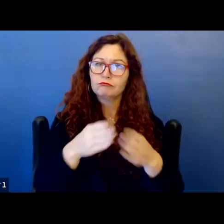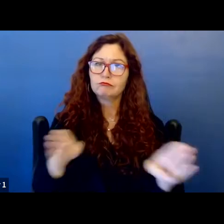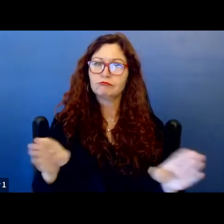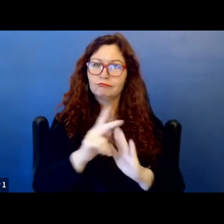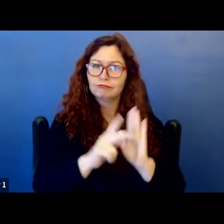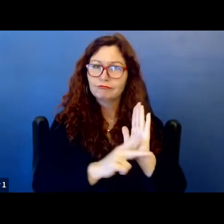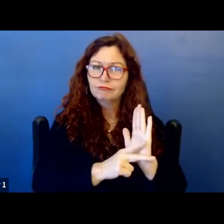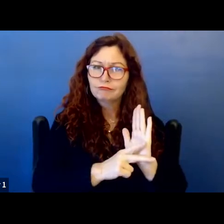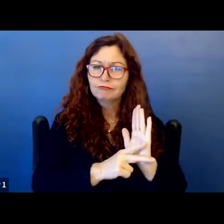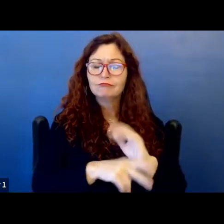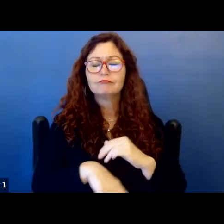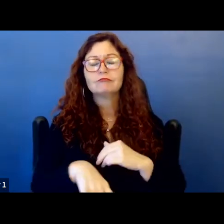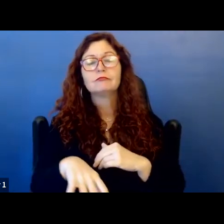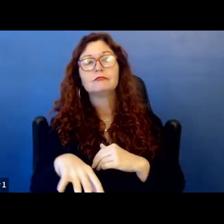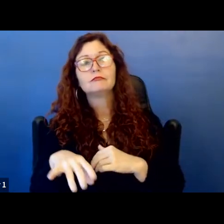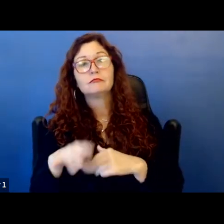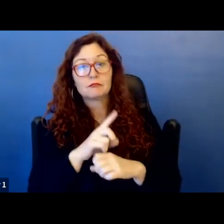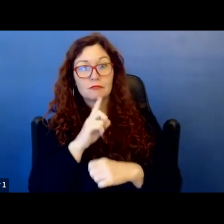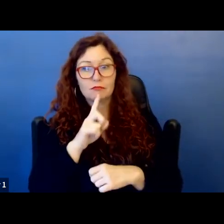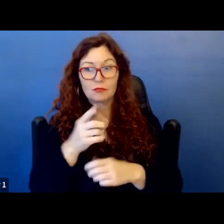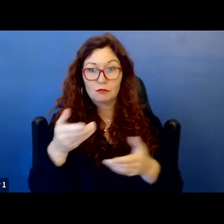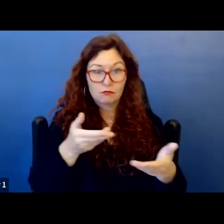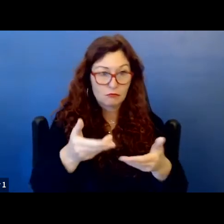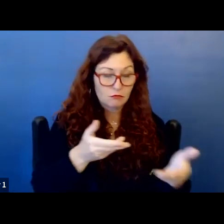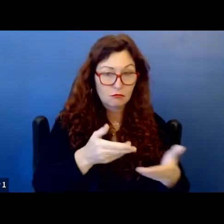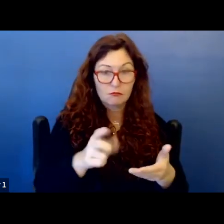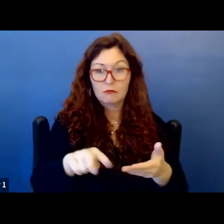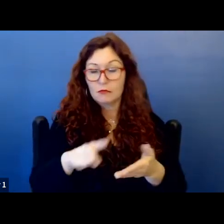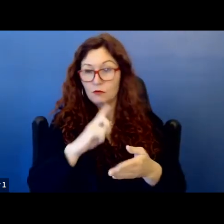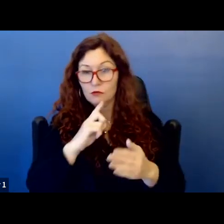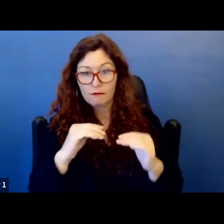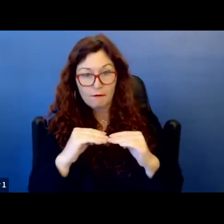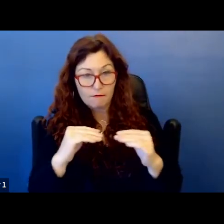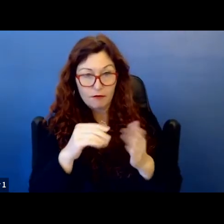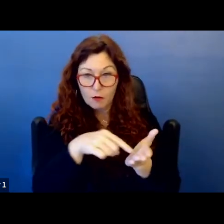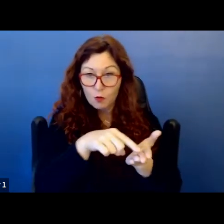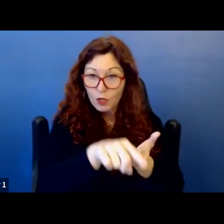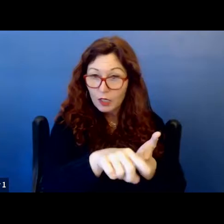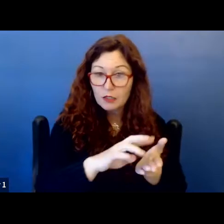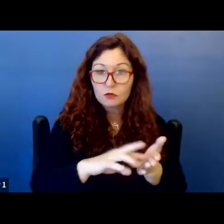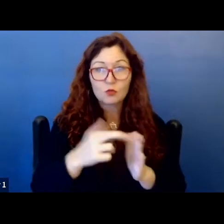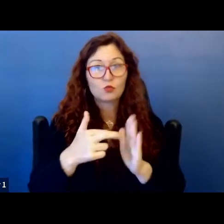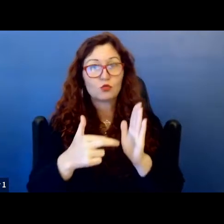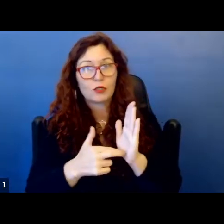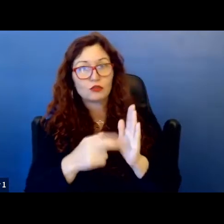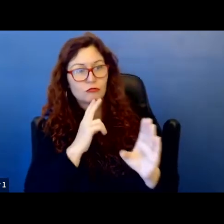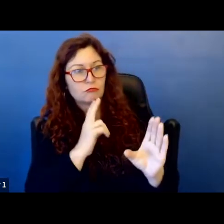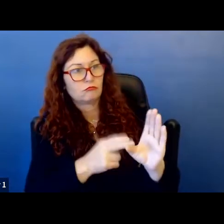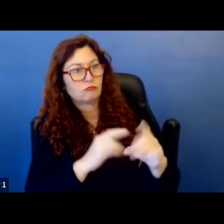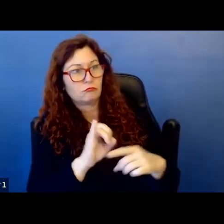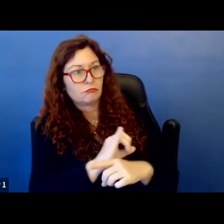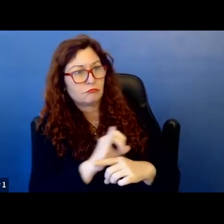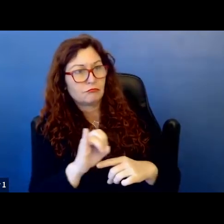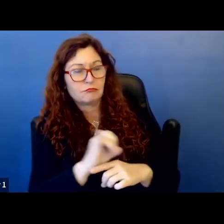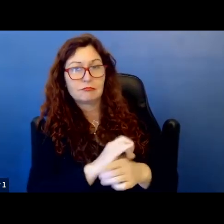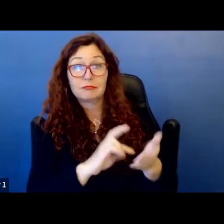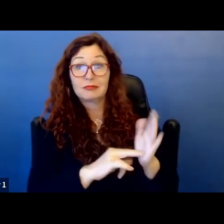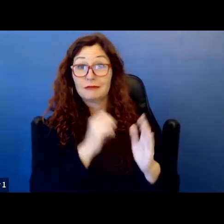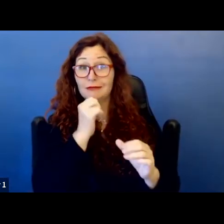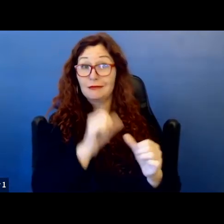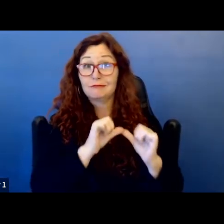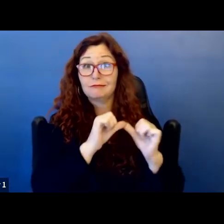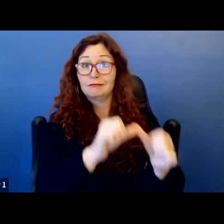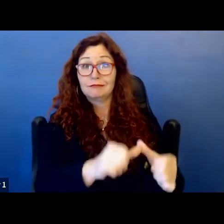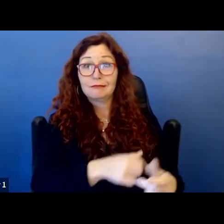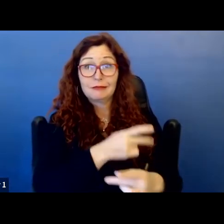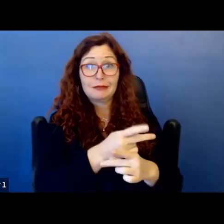plas in failing wage or to diminish the quality of registered apprenticeship programs undermine the ability to grow and retain a diverse construction